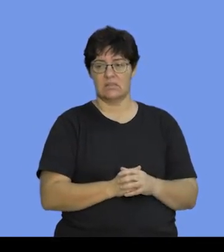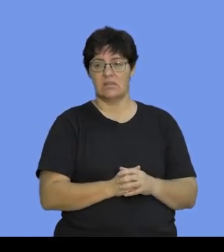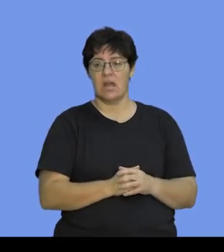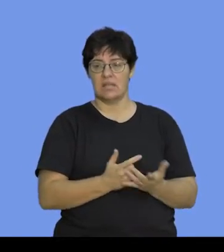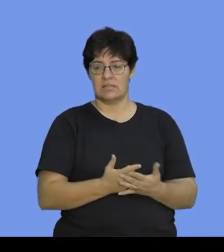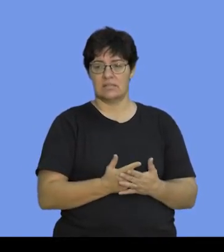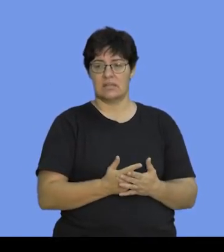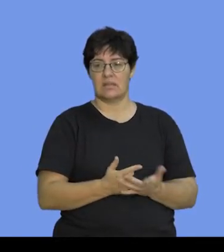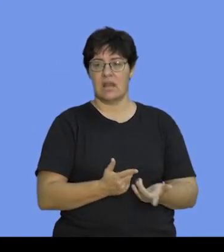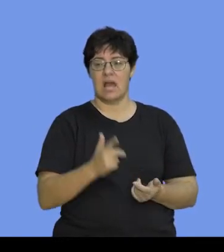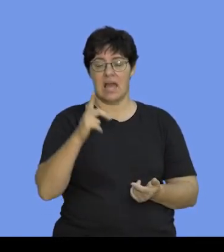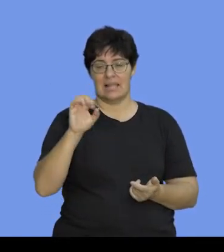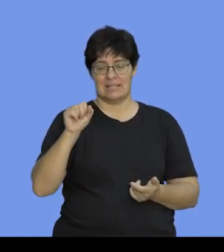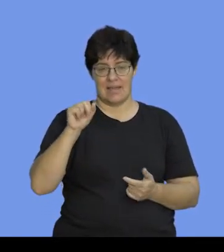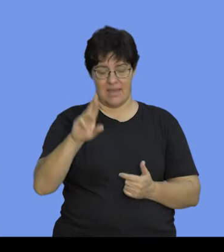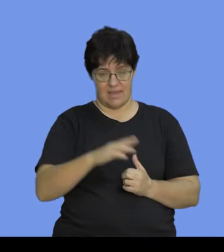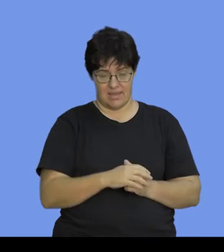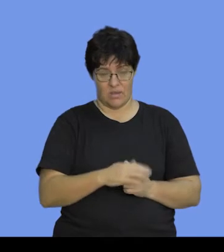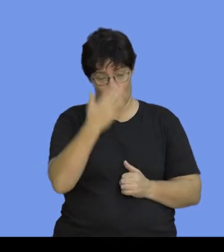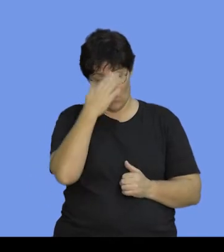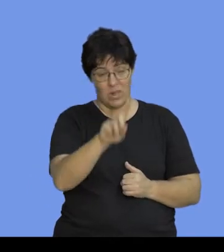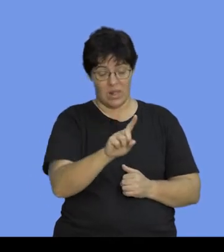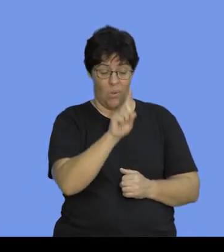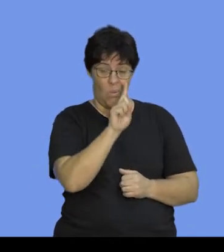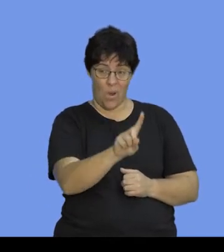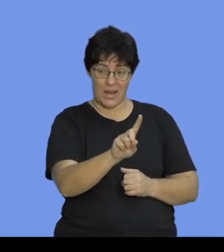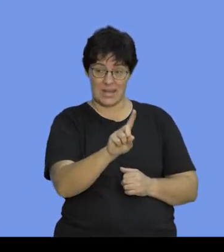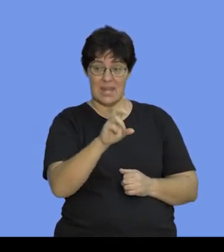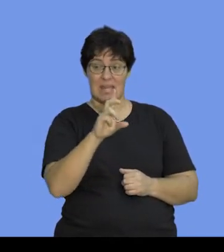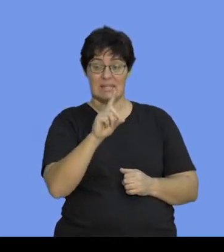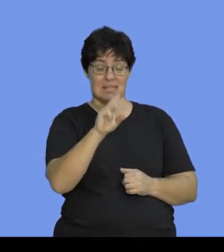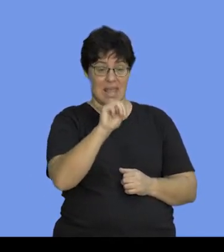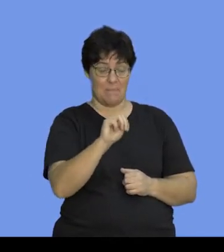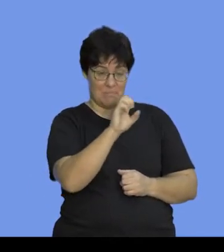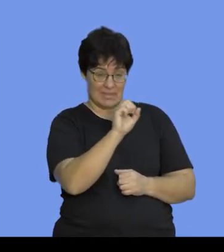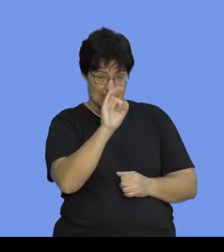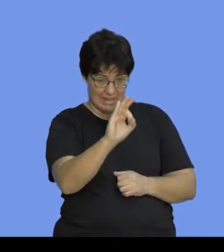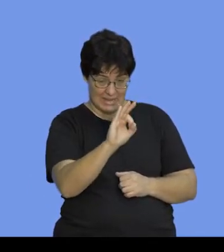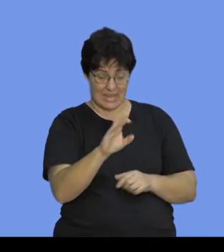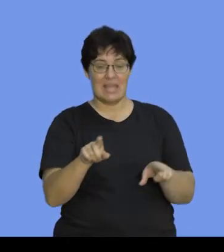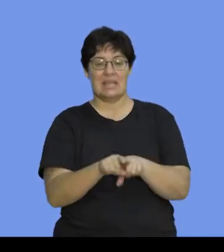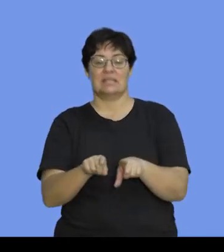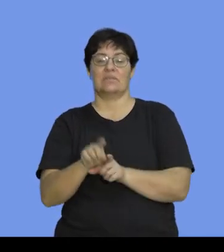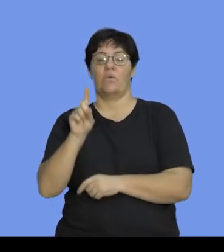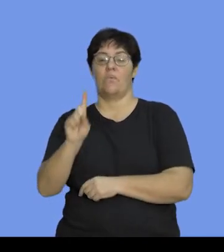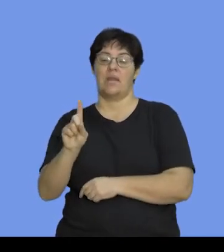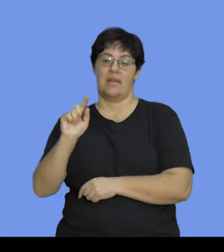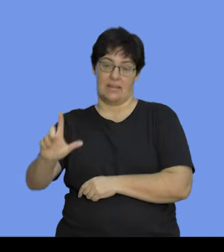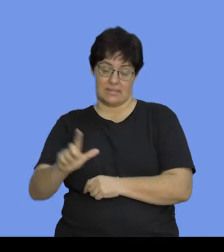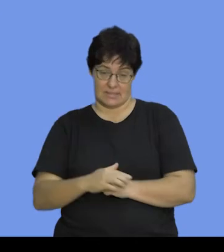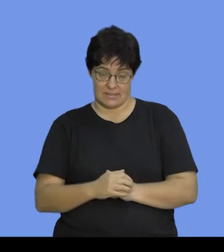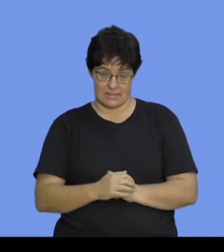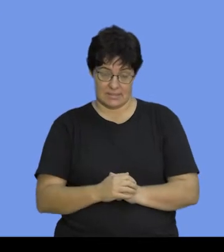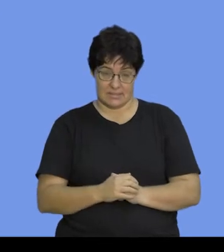And we are very much aware at this point in time, or that we need to remind ourselves that a cubic decimeter is the same as a